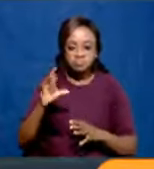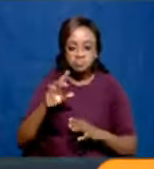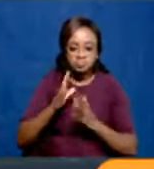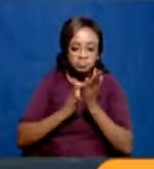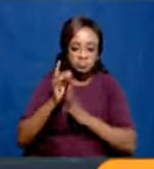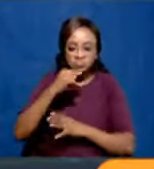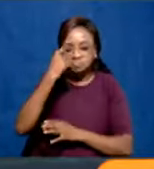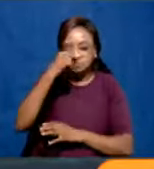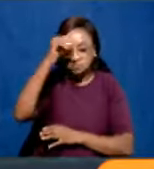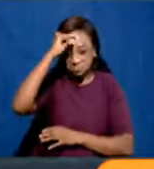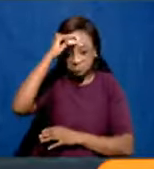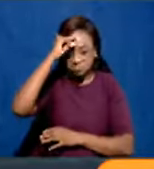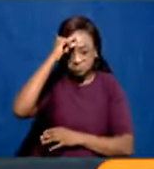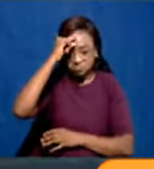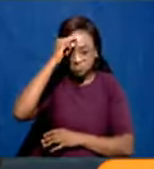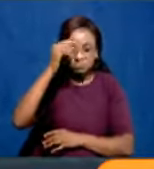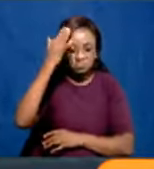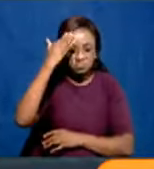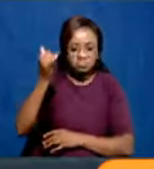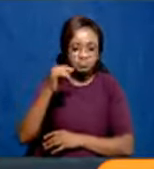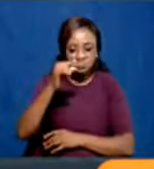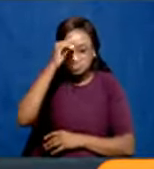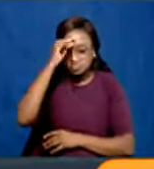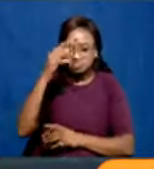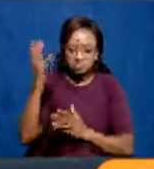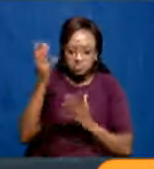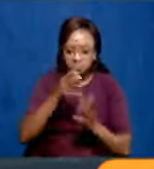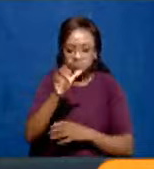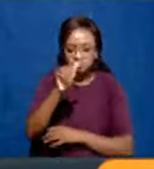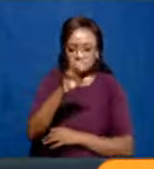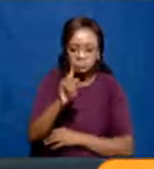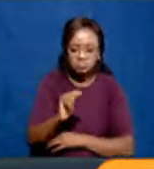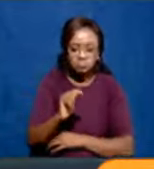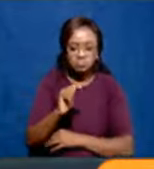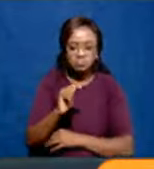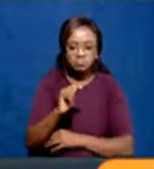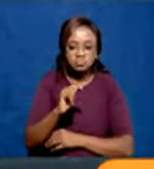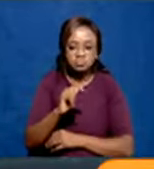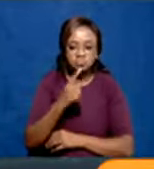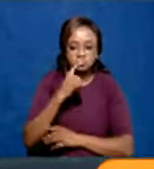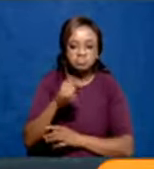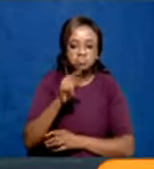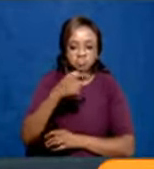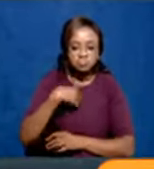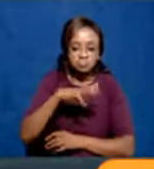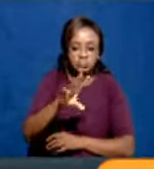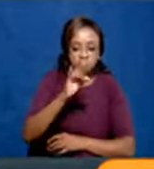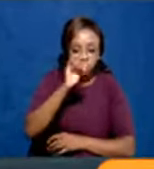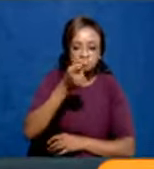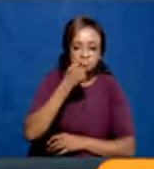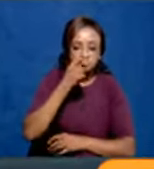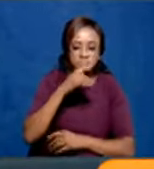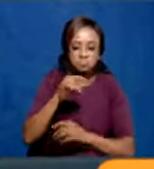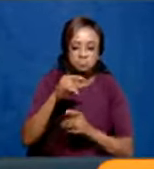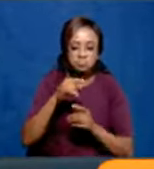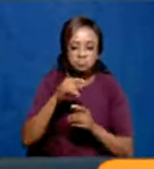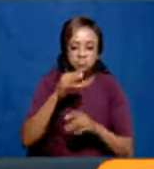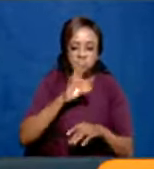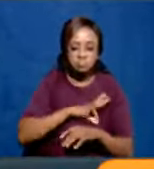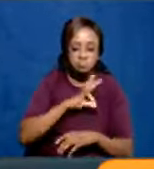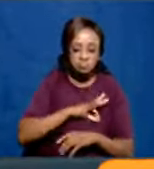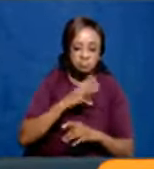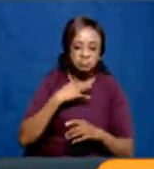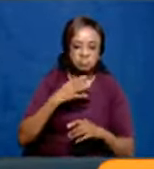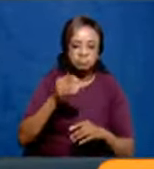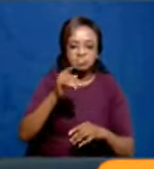actually the government. So how will government bring an act and tell you, no, we took your medical allowance, we are going to increase your contribution 17